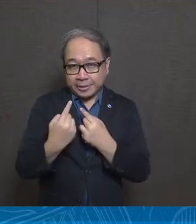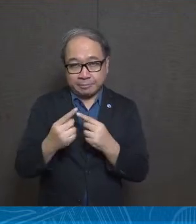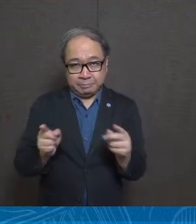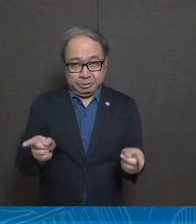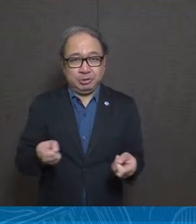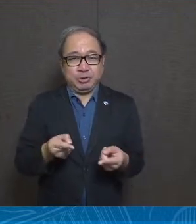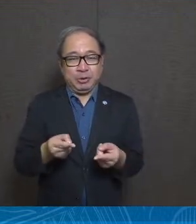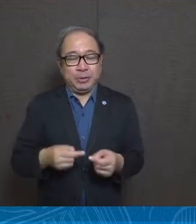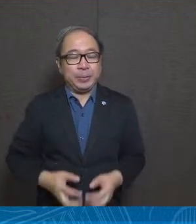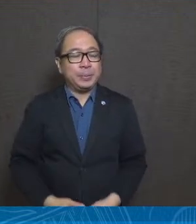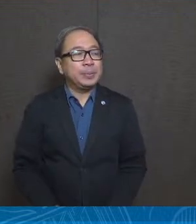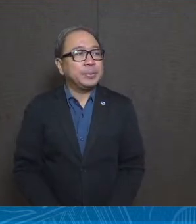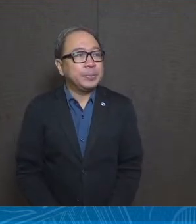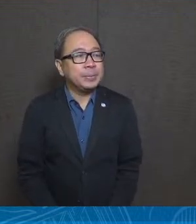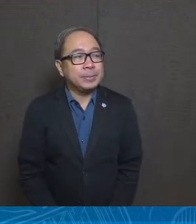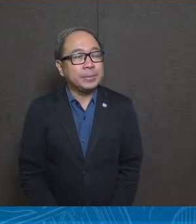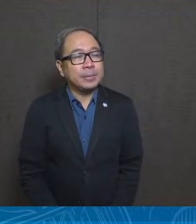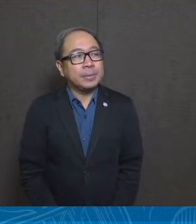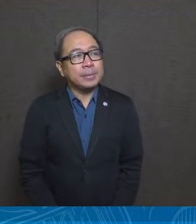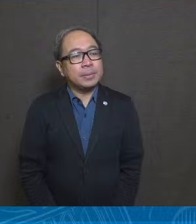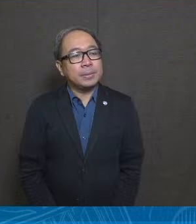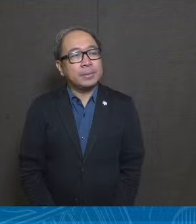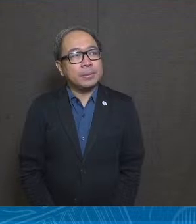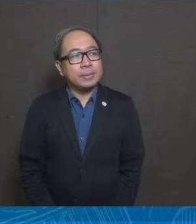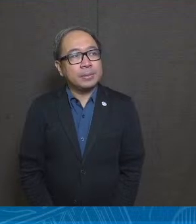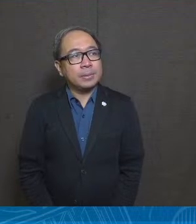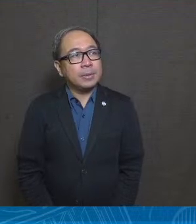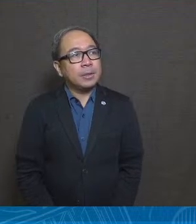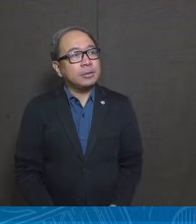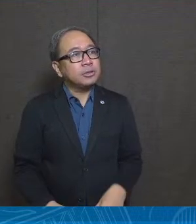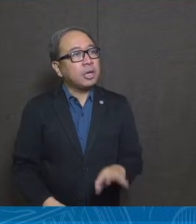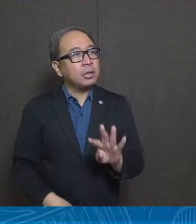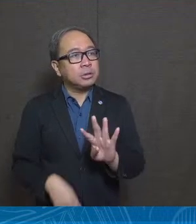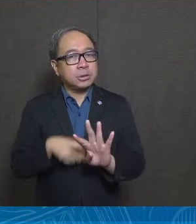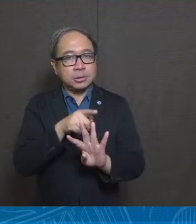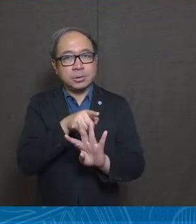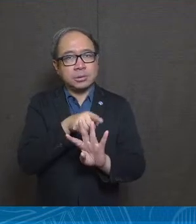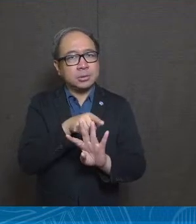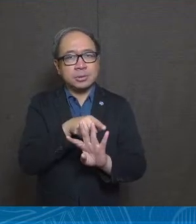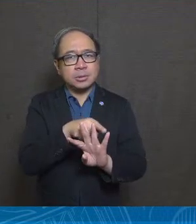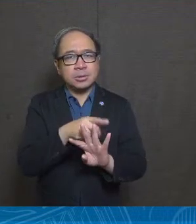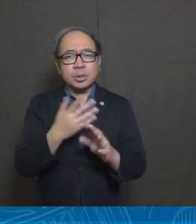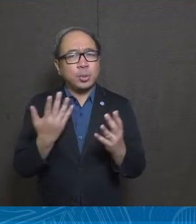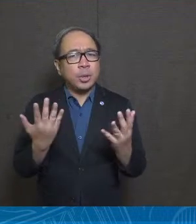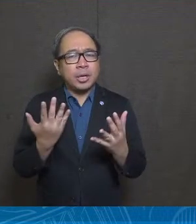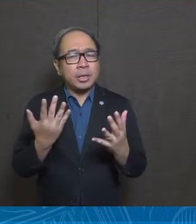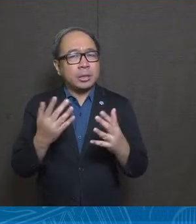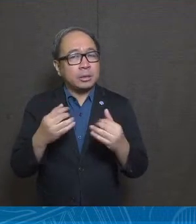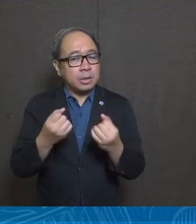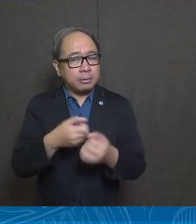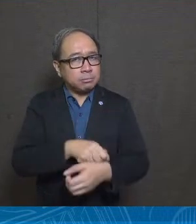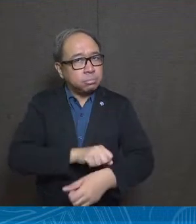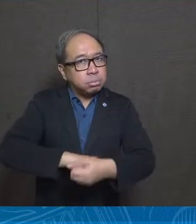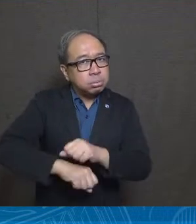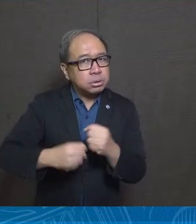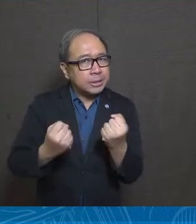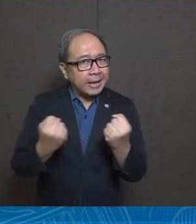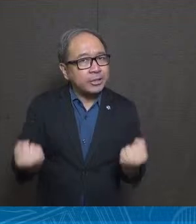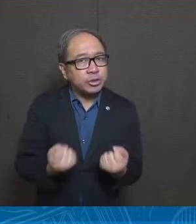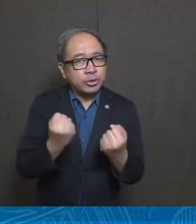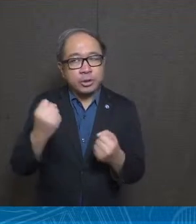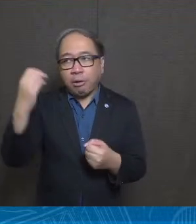So to Ferry, what key actions should governments, decision makers,